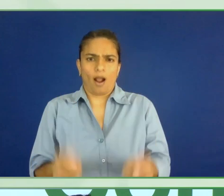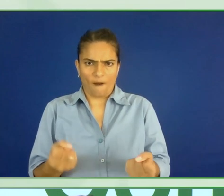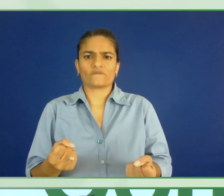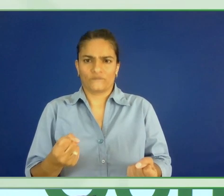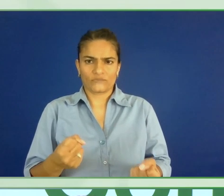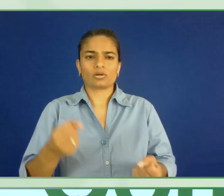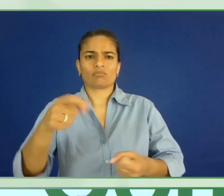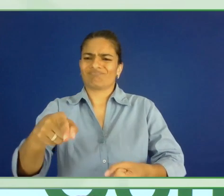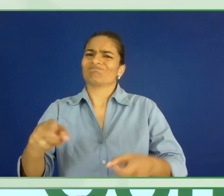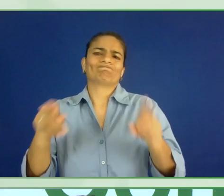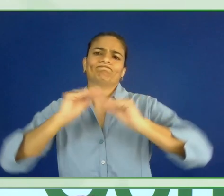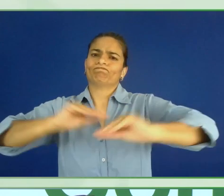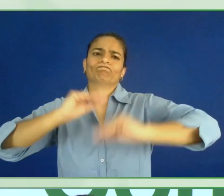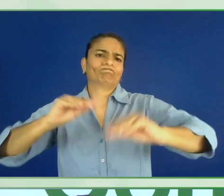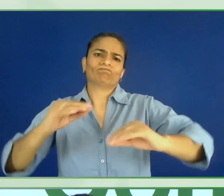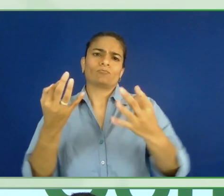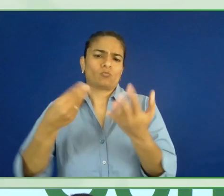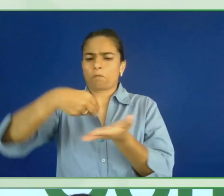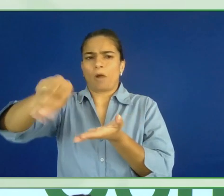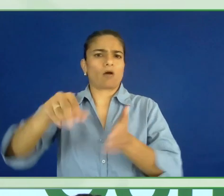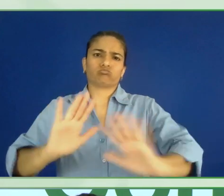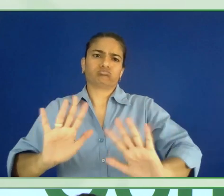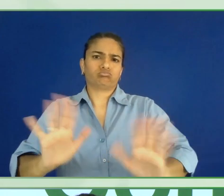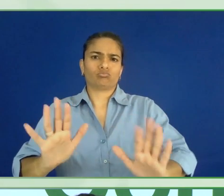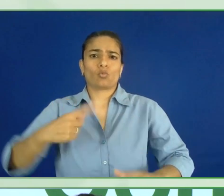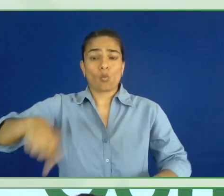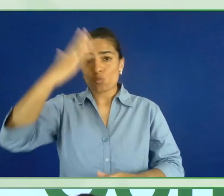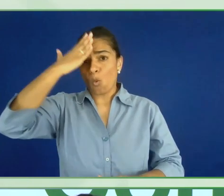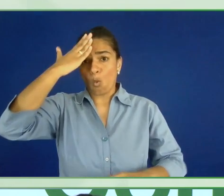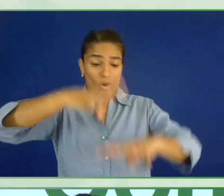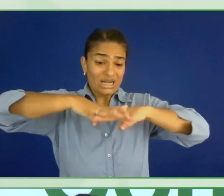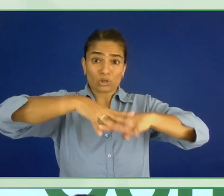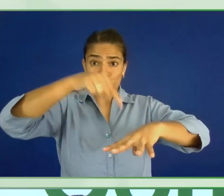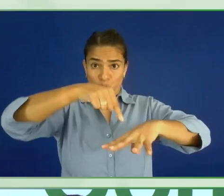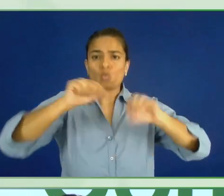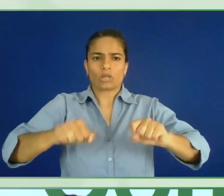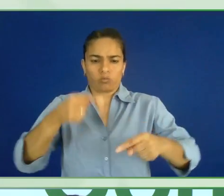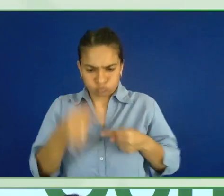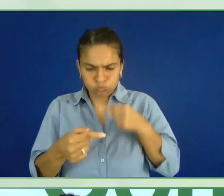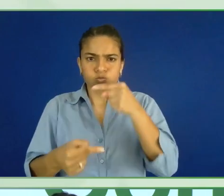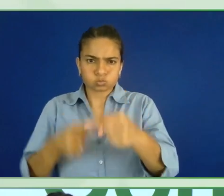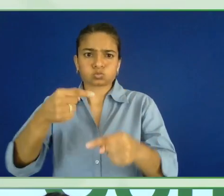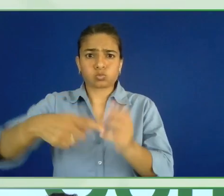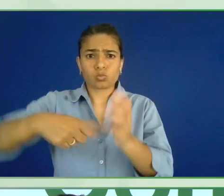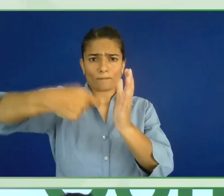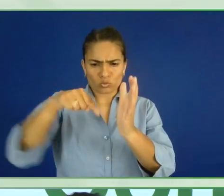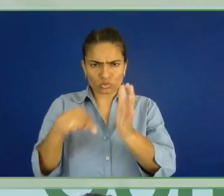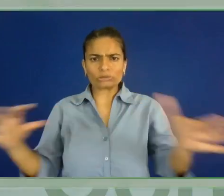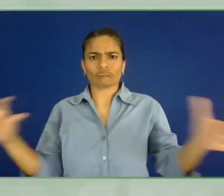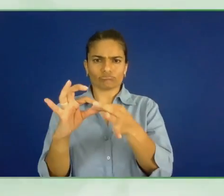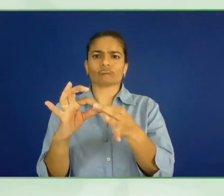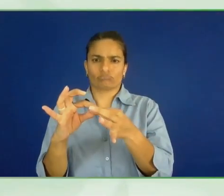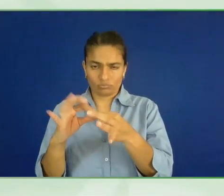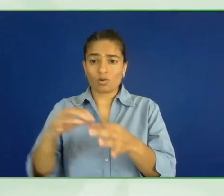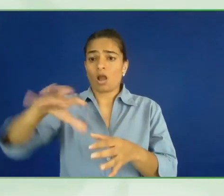will continue, and we hope that this project will continue in full force in the future as well. Thank Thank you for your time. Thank you, Marie. It was